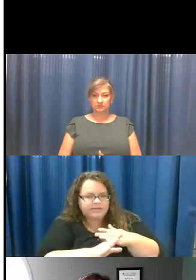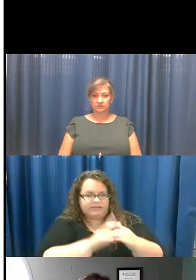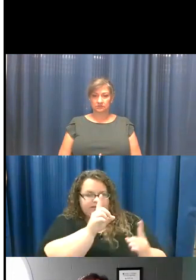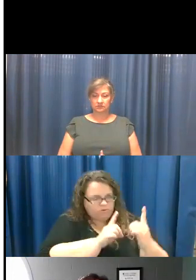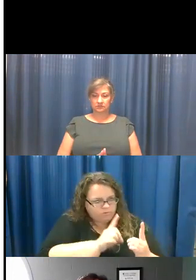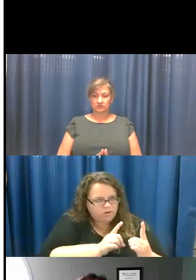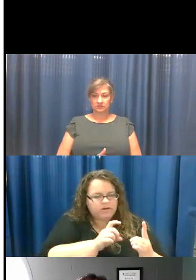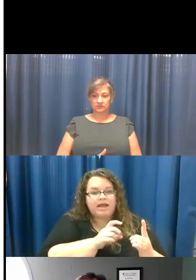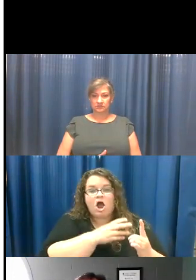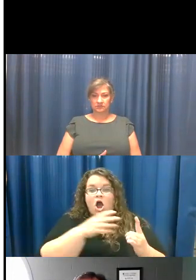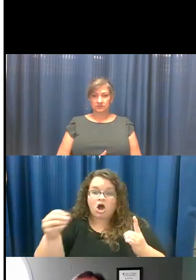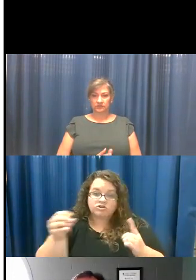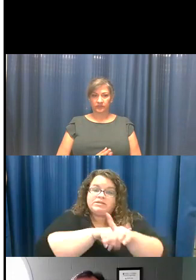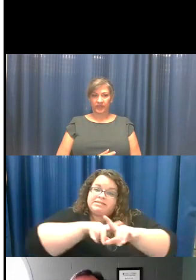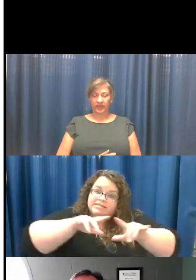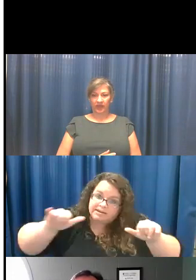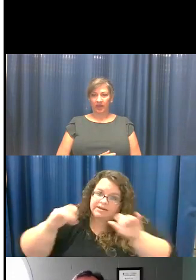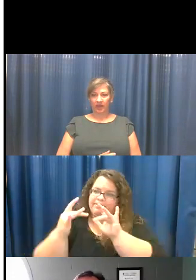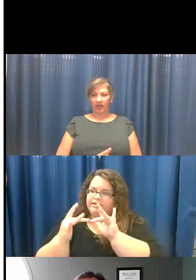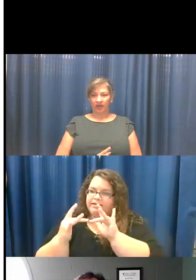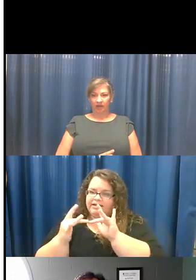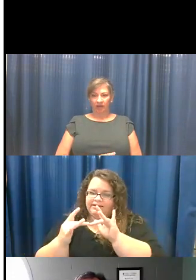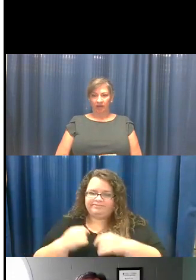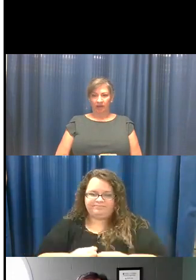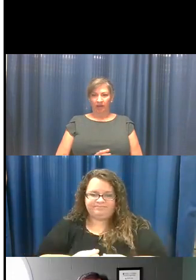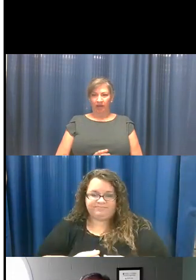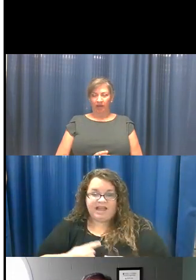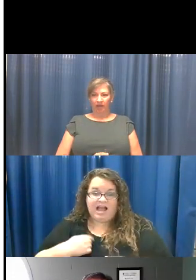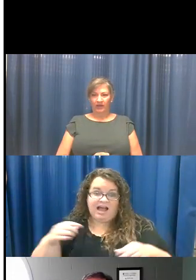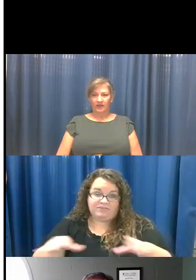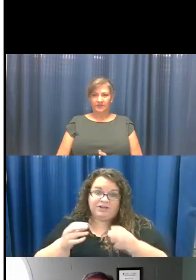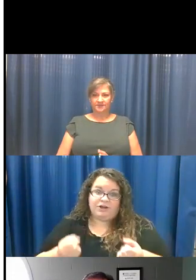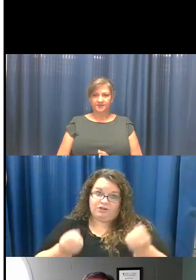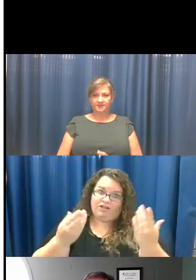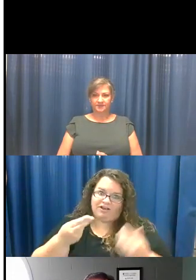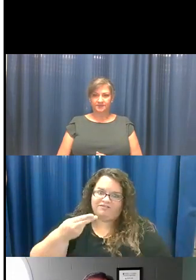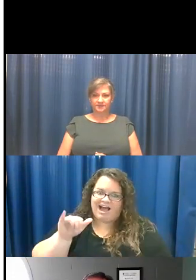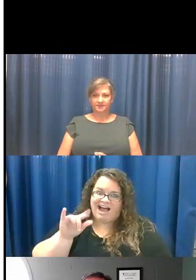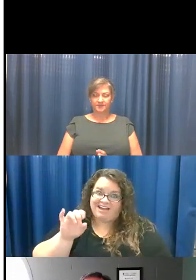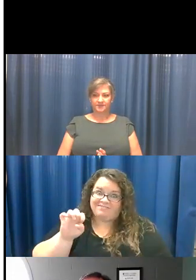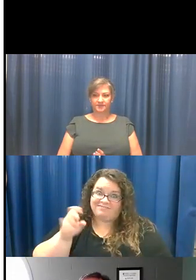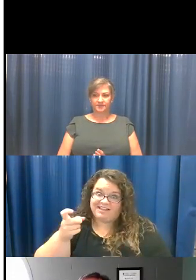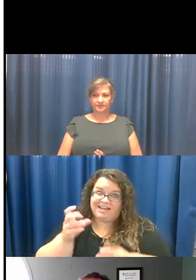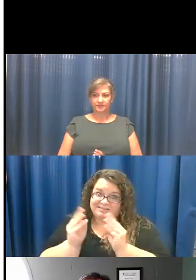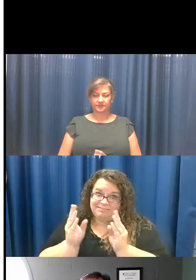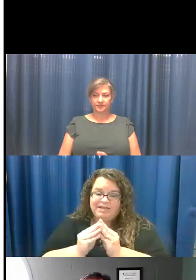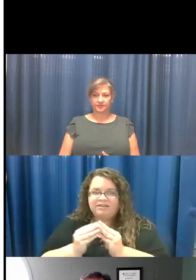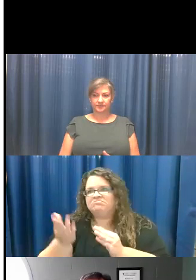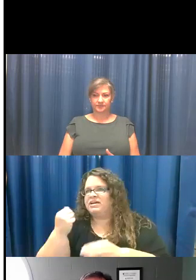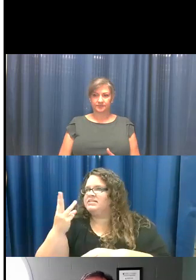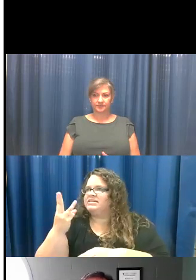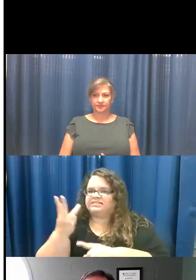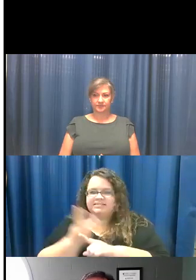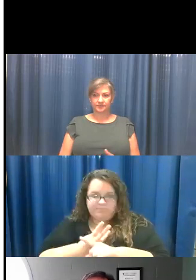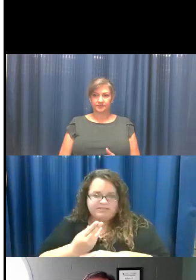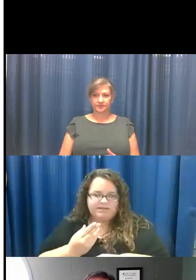simultaneously. I've run a lot of HighFlex meetings over the last 6 months or so, and I'll acknowledge it's